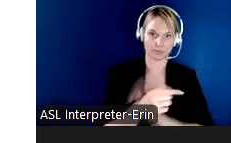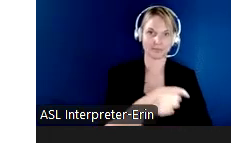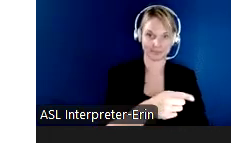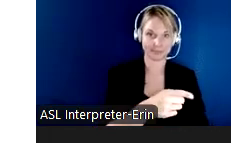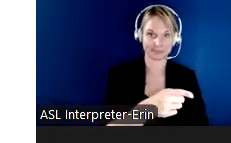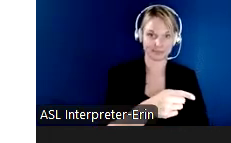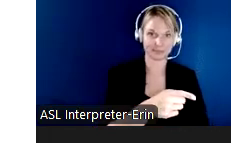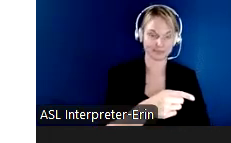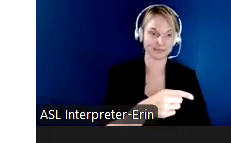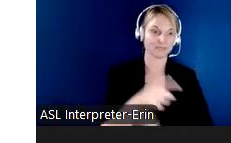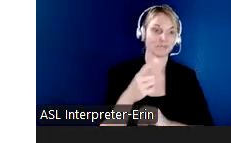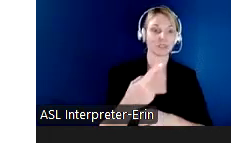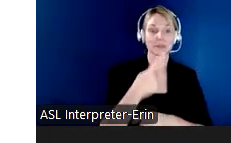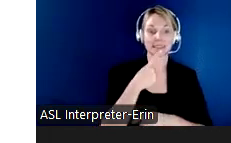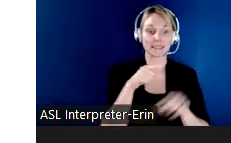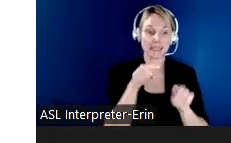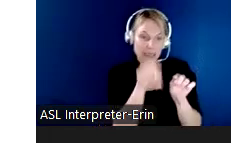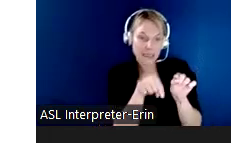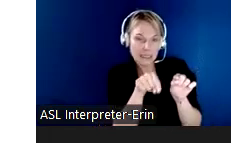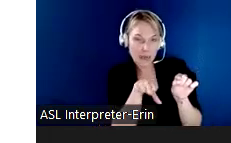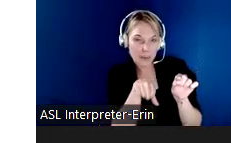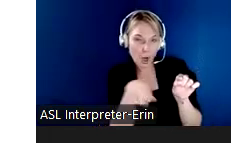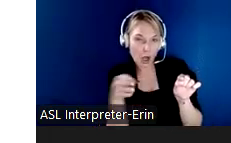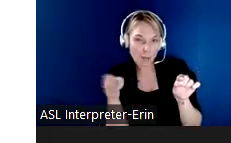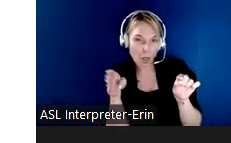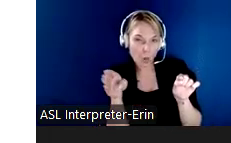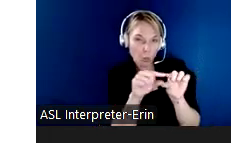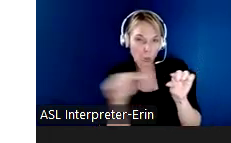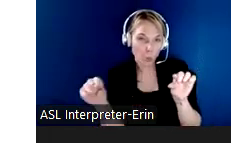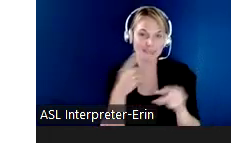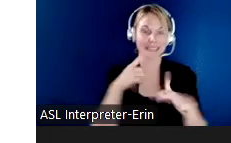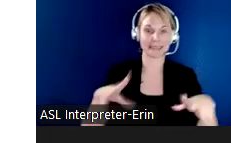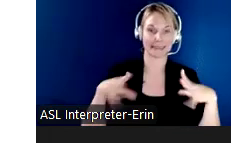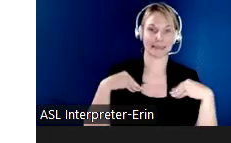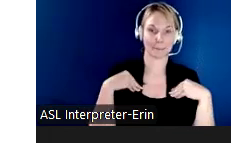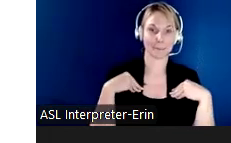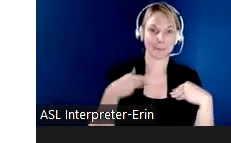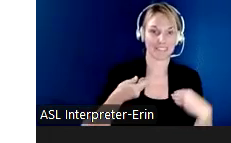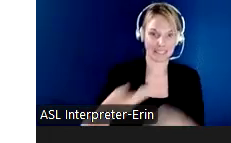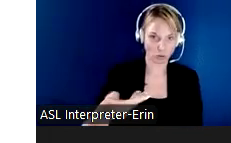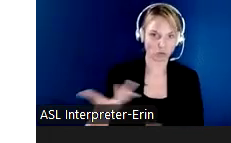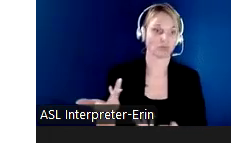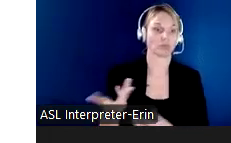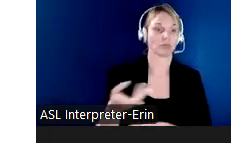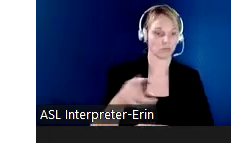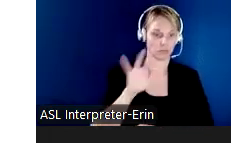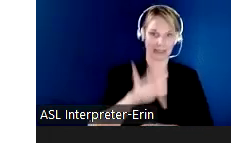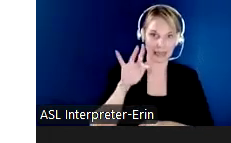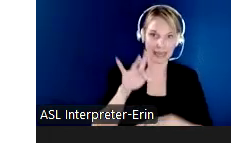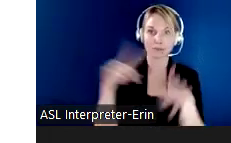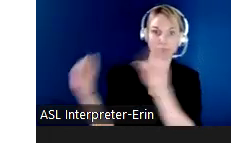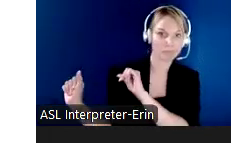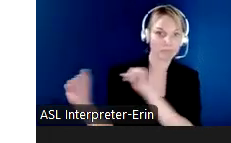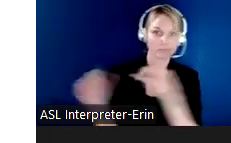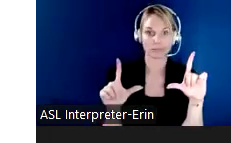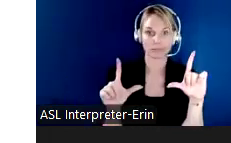a accept invitation link down at the bottom of the email, and you will click that, and it will take you